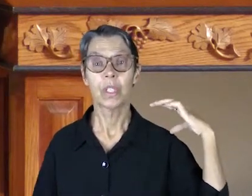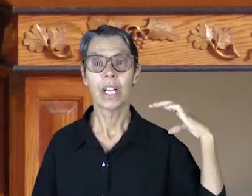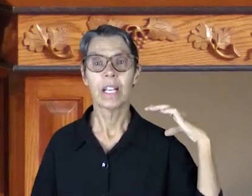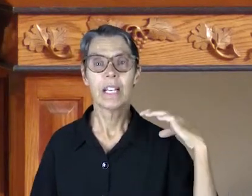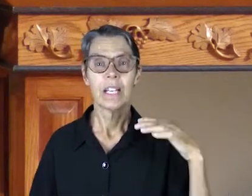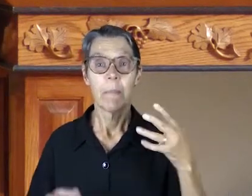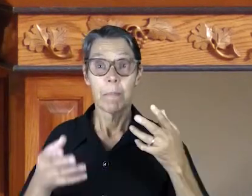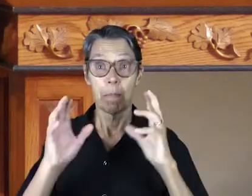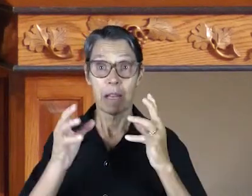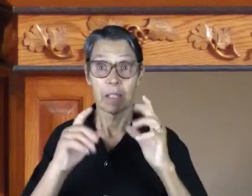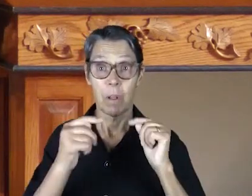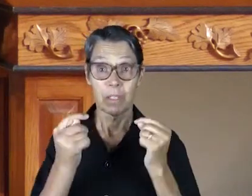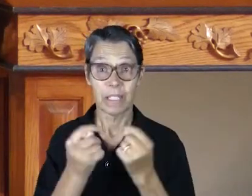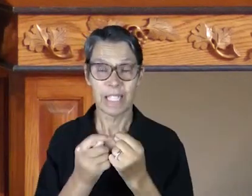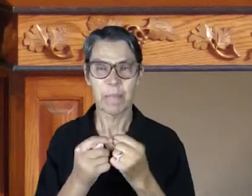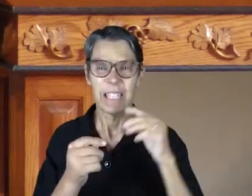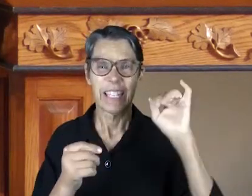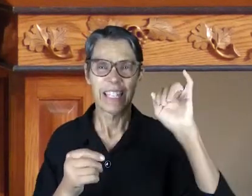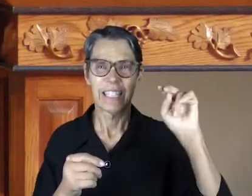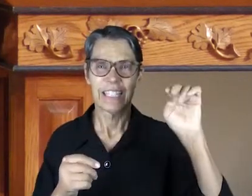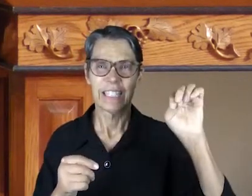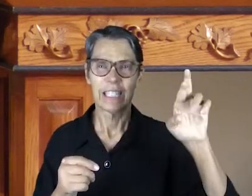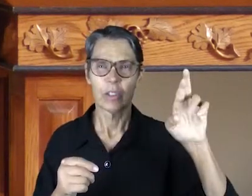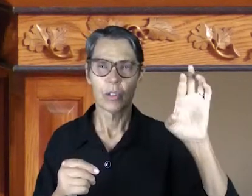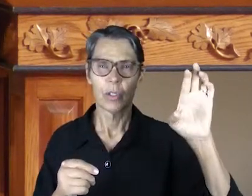talented, but they're flunking out of school.